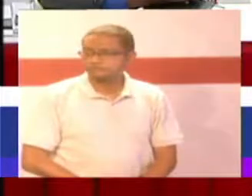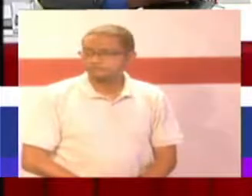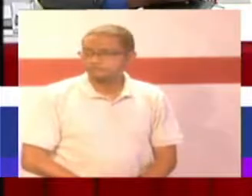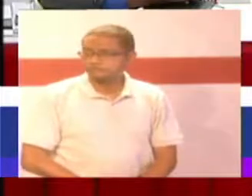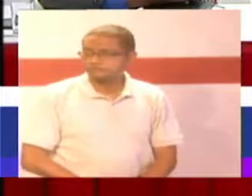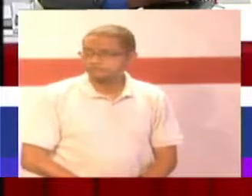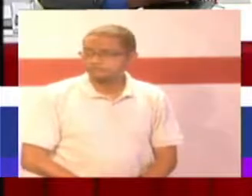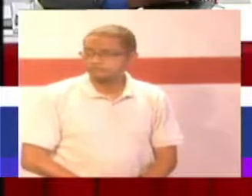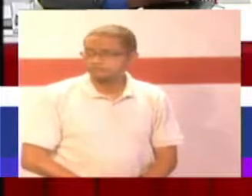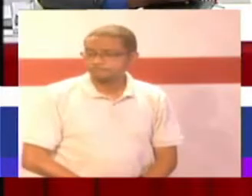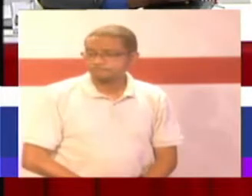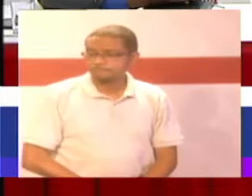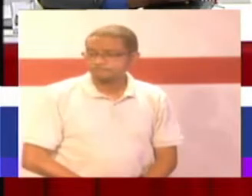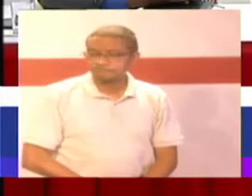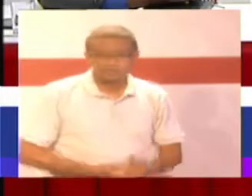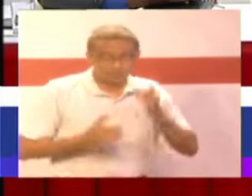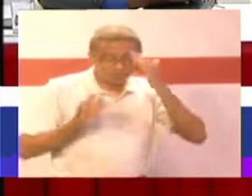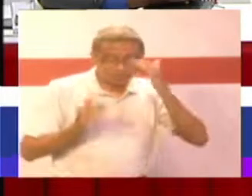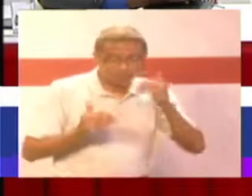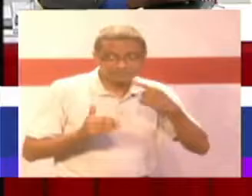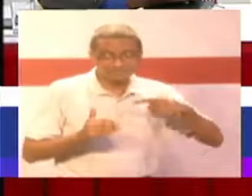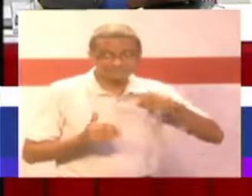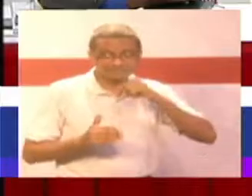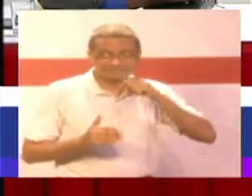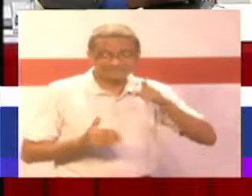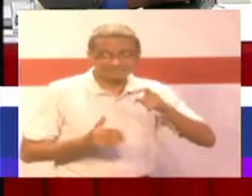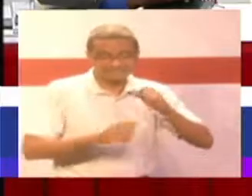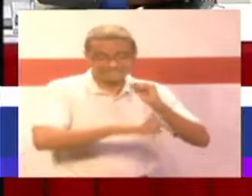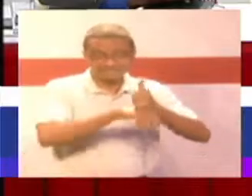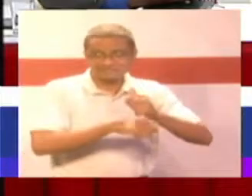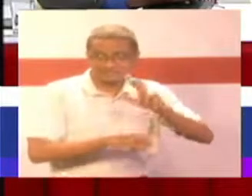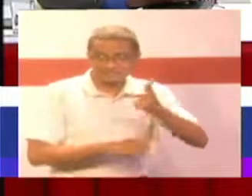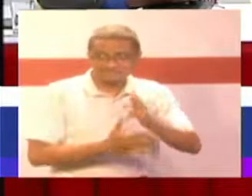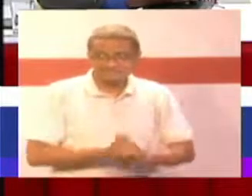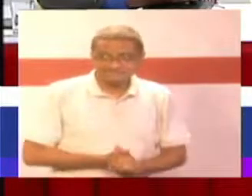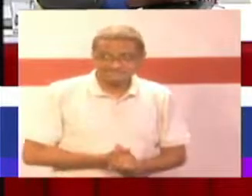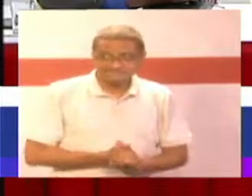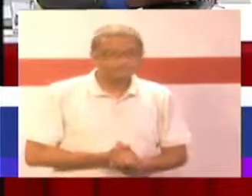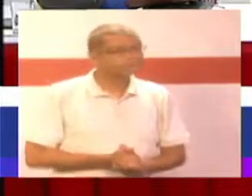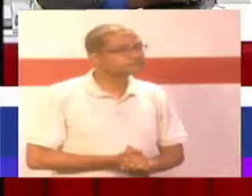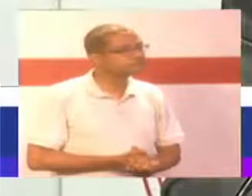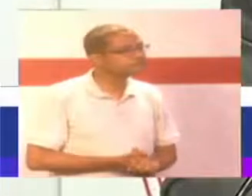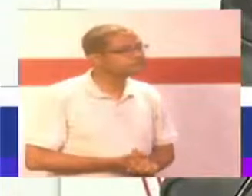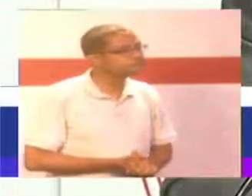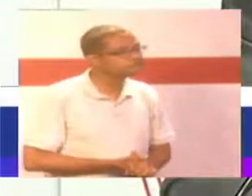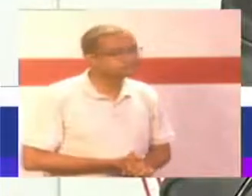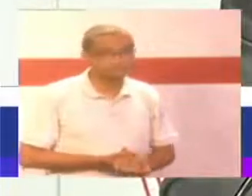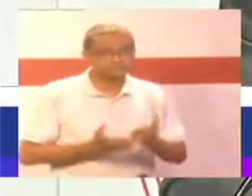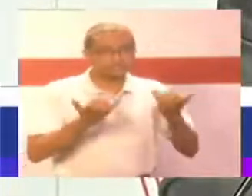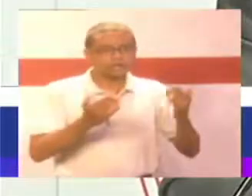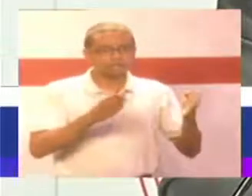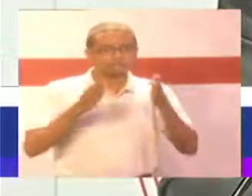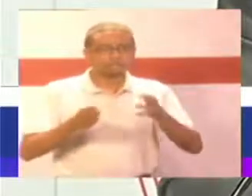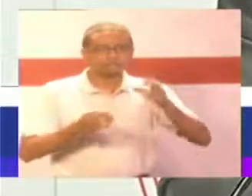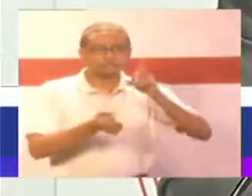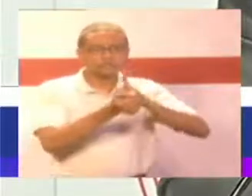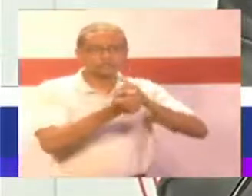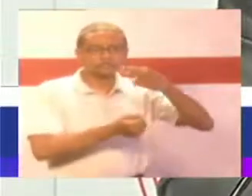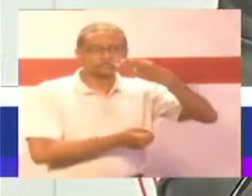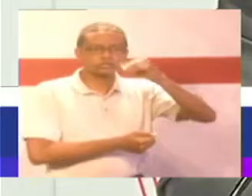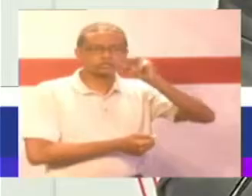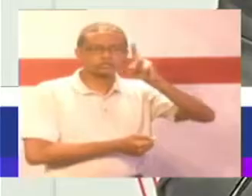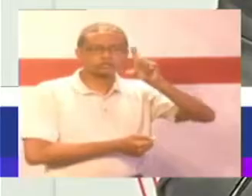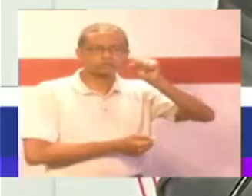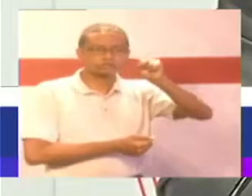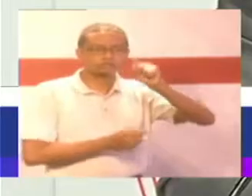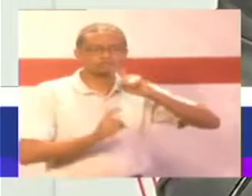don't really have to reach to that stage. Okay, thank you, Mr. Bihari. Moving on to your second question, I thank you for raising that query